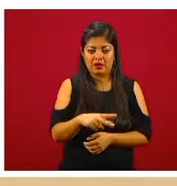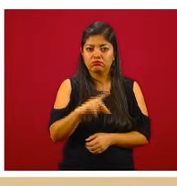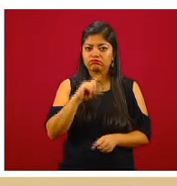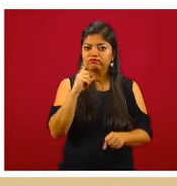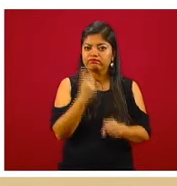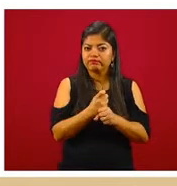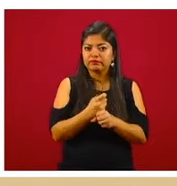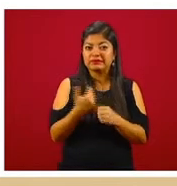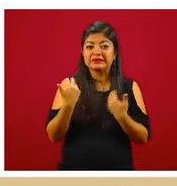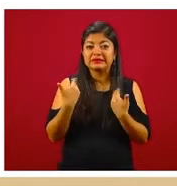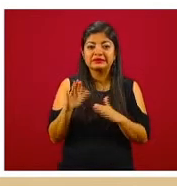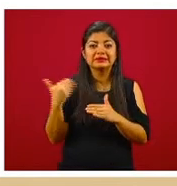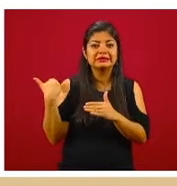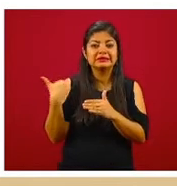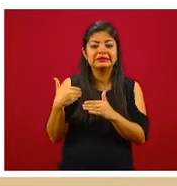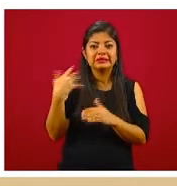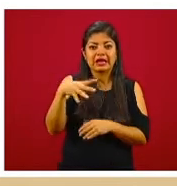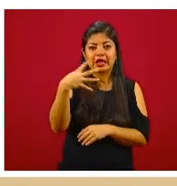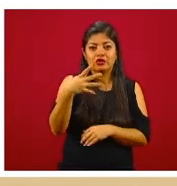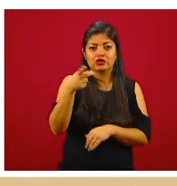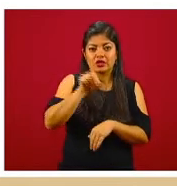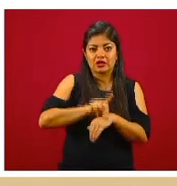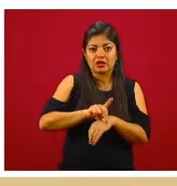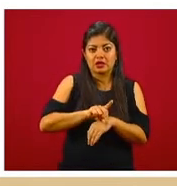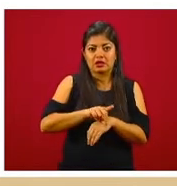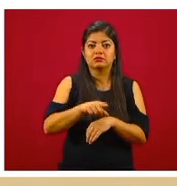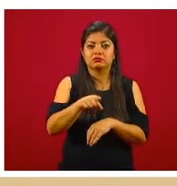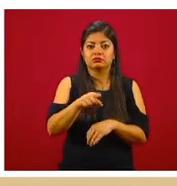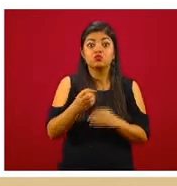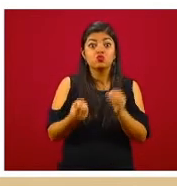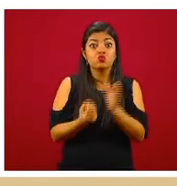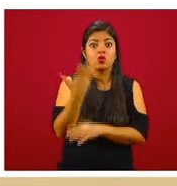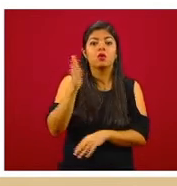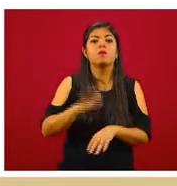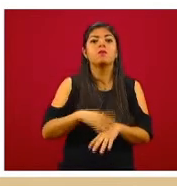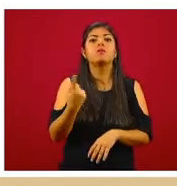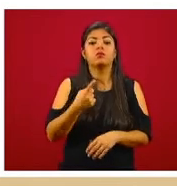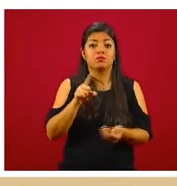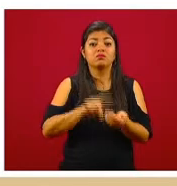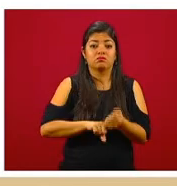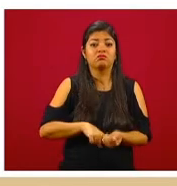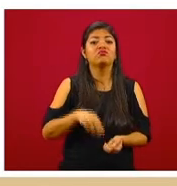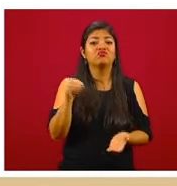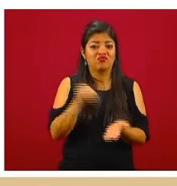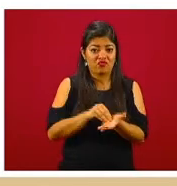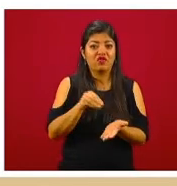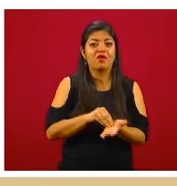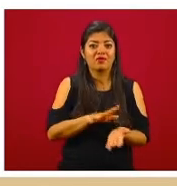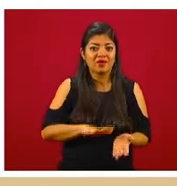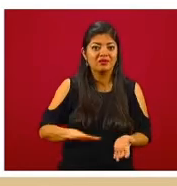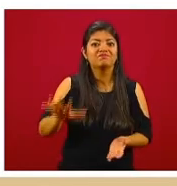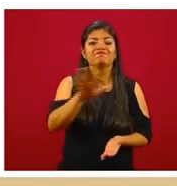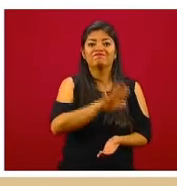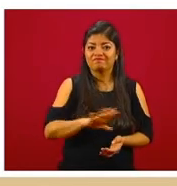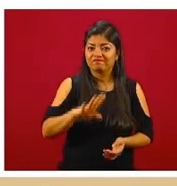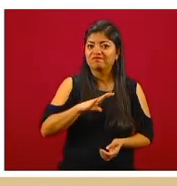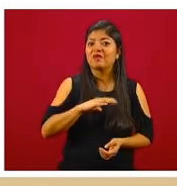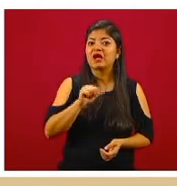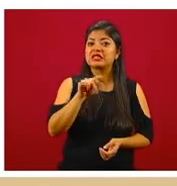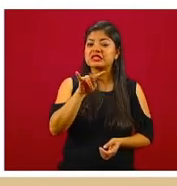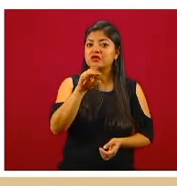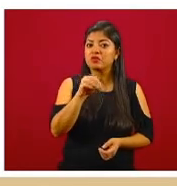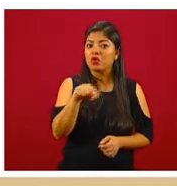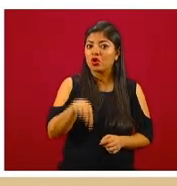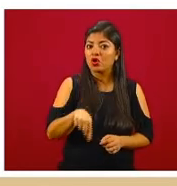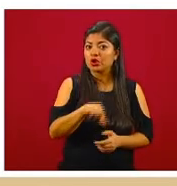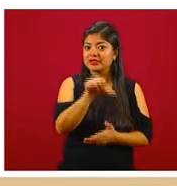on the recientes, casos de metropolitan los area of últimos Mexico 14 días. City, Esto es we have relevante the most porque esto confirmed habla de que recent sigue cases. siendo This la is parte really más activa important de la as epidemia.